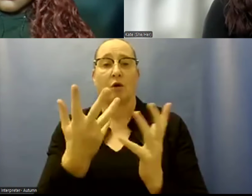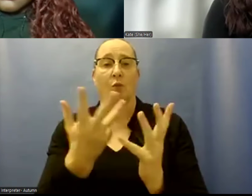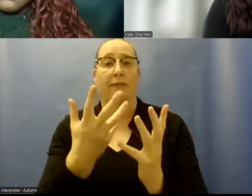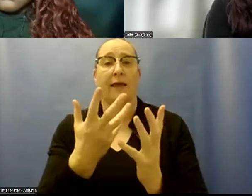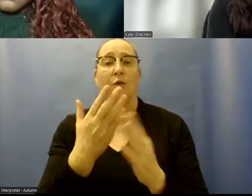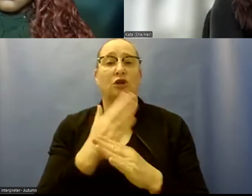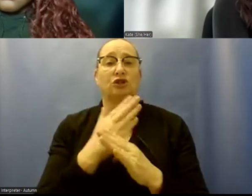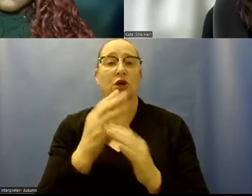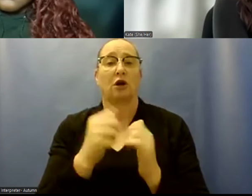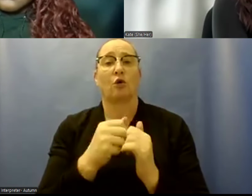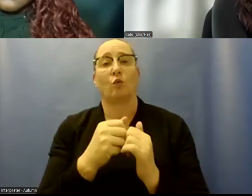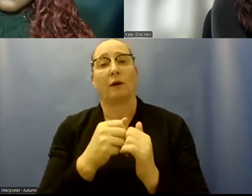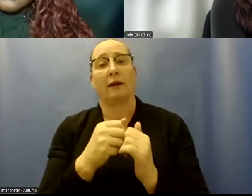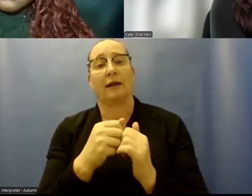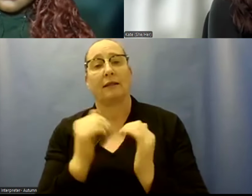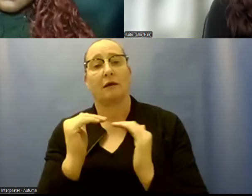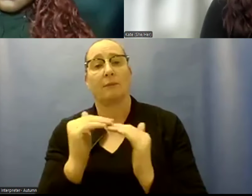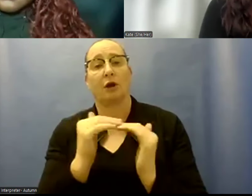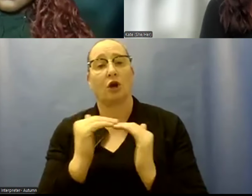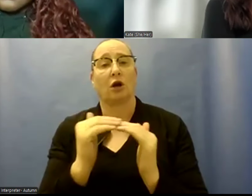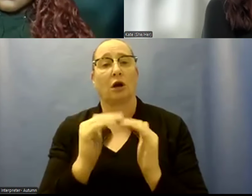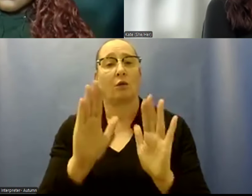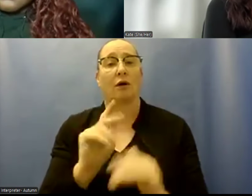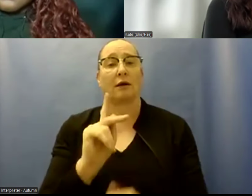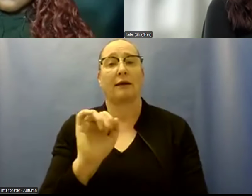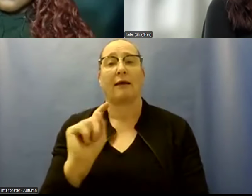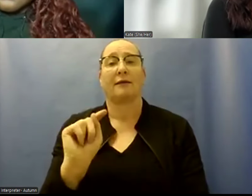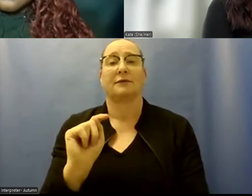a peer or a friend is our wonderful Kat.